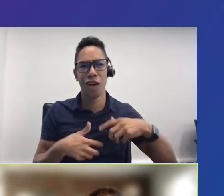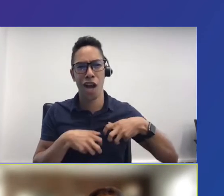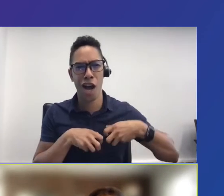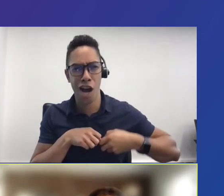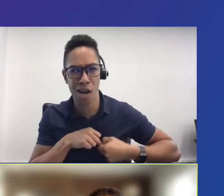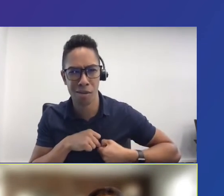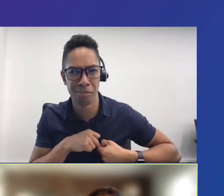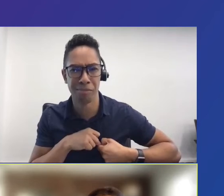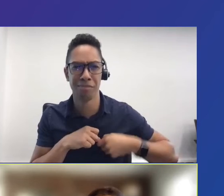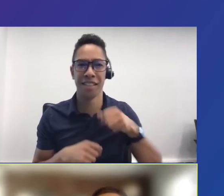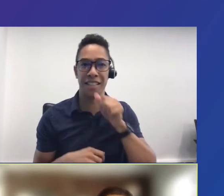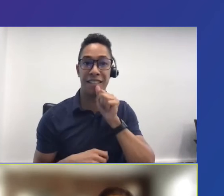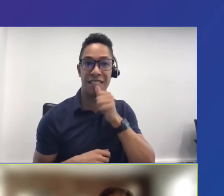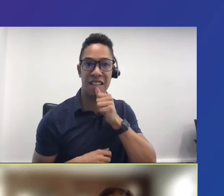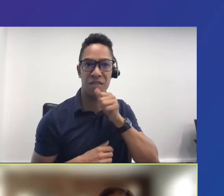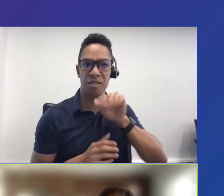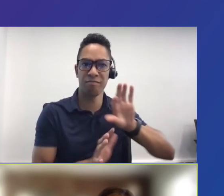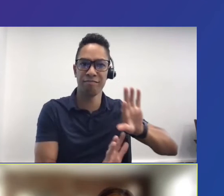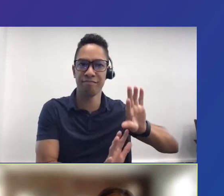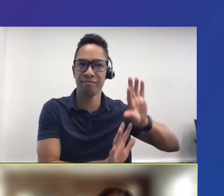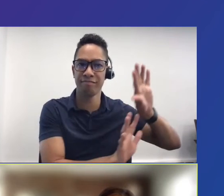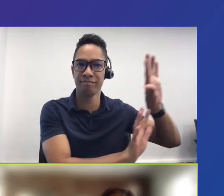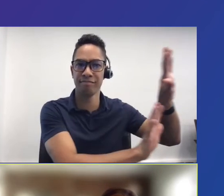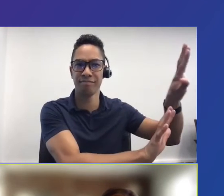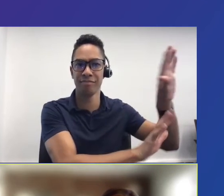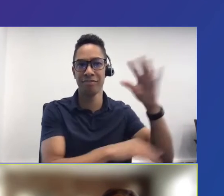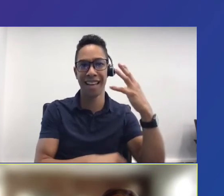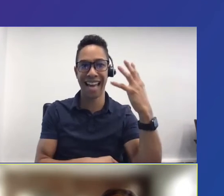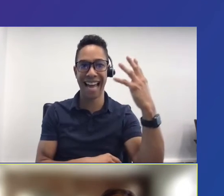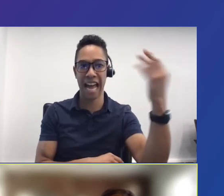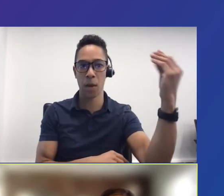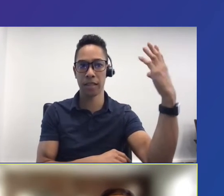our sufferings outside the dance studio.